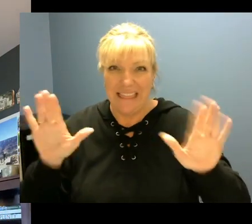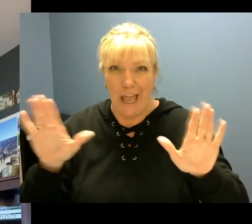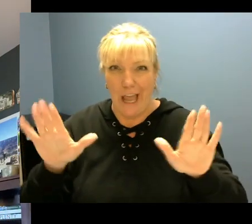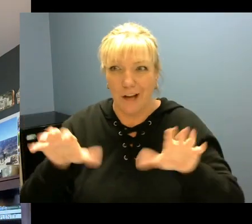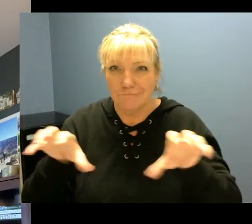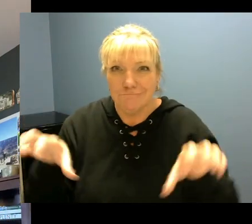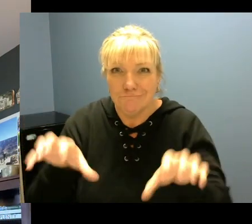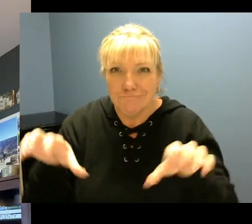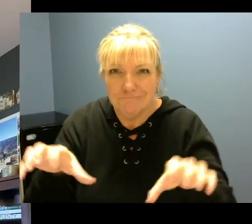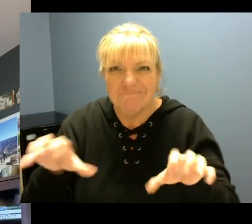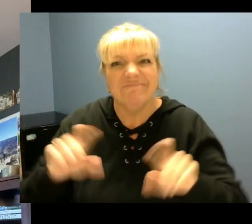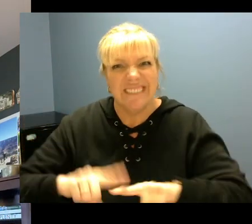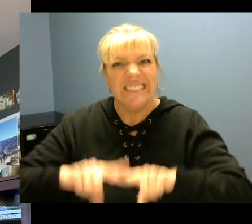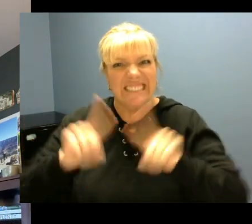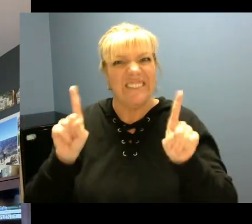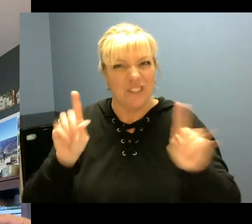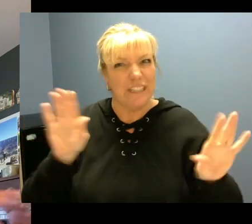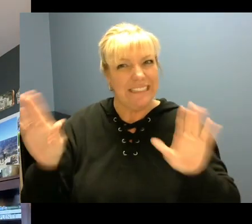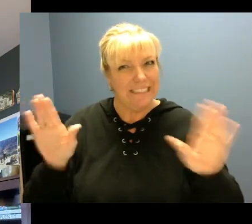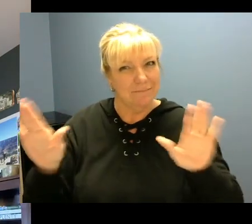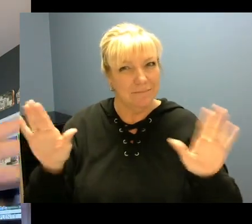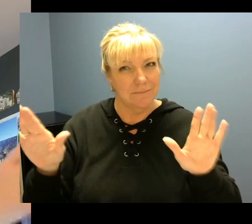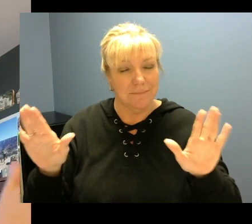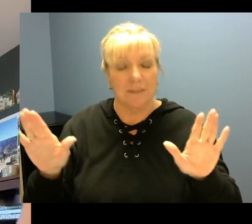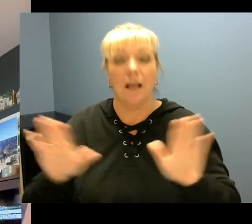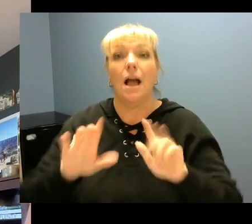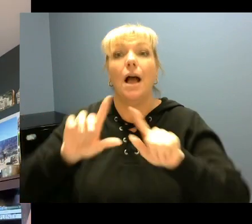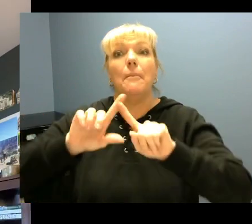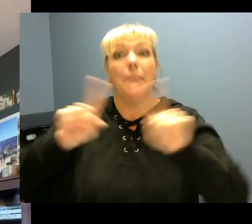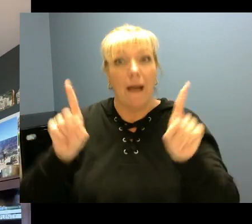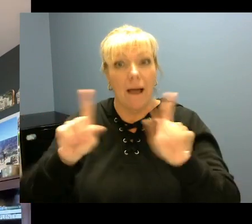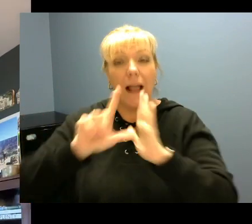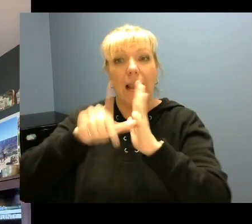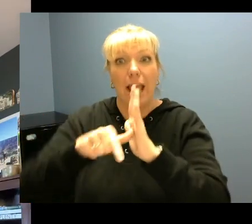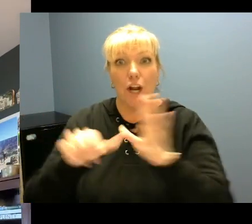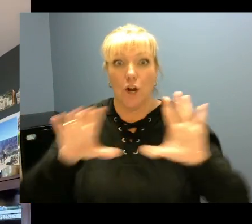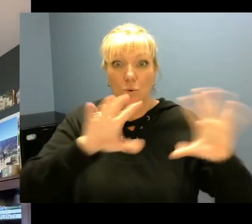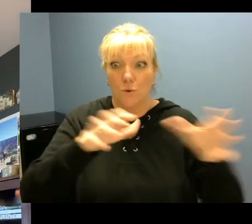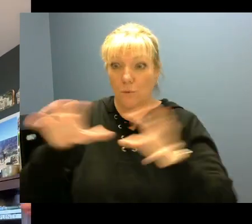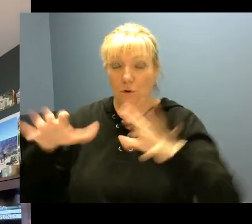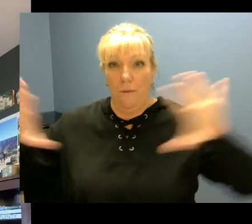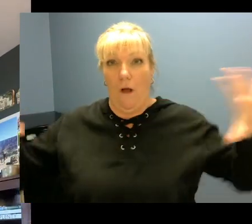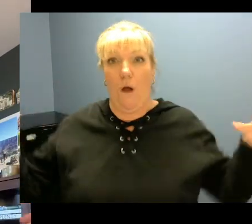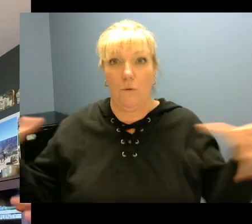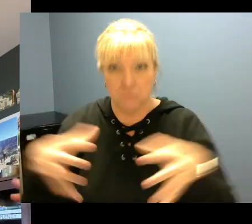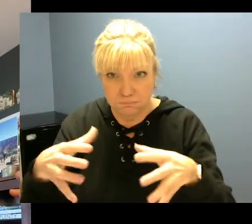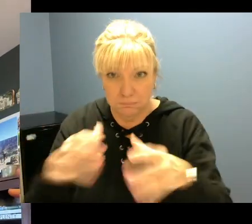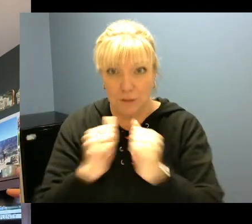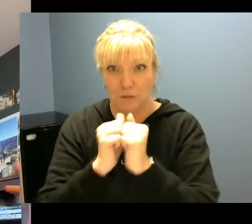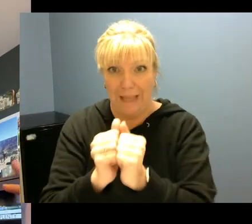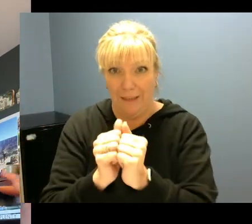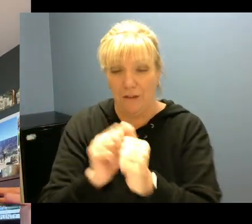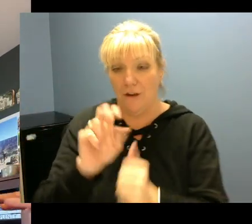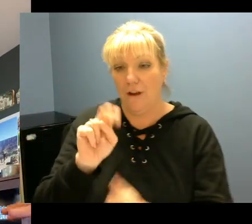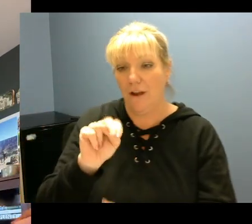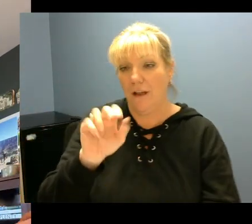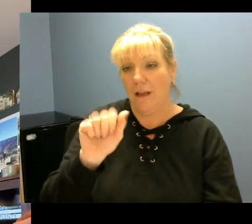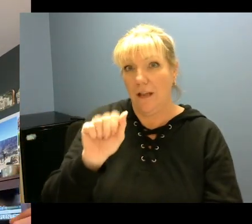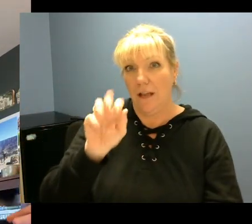practices and policies, and then they're going to come together, and they're going to be NASA and